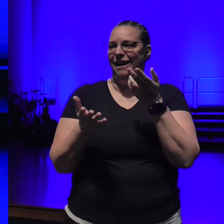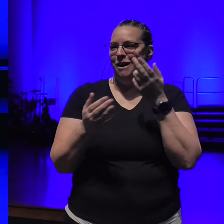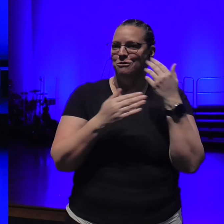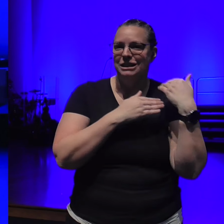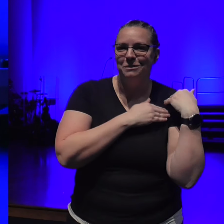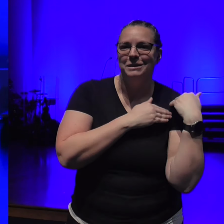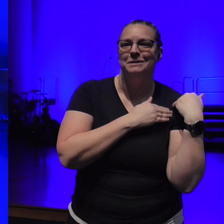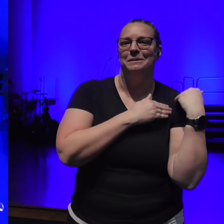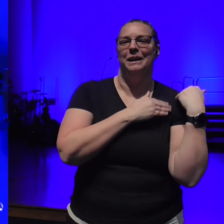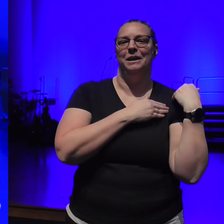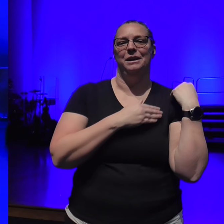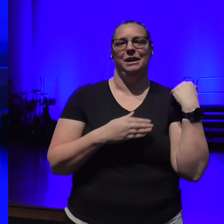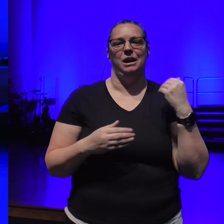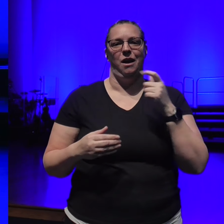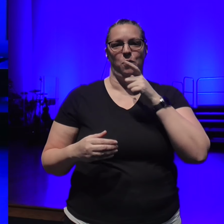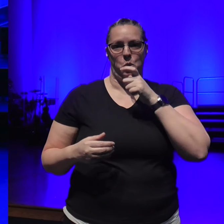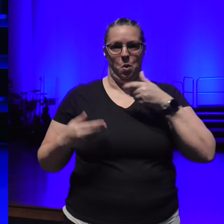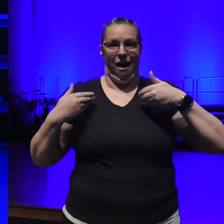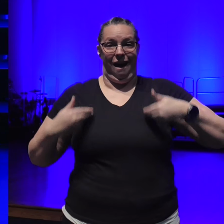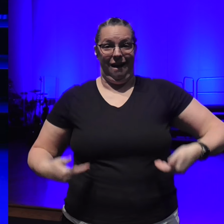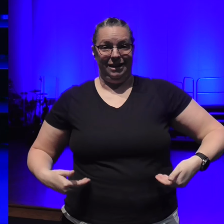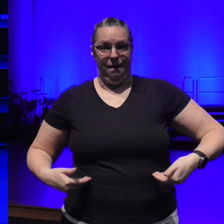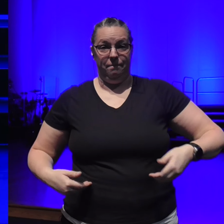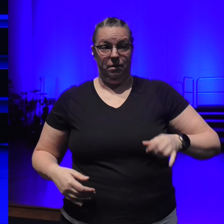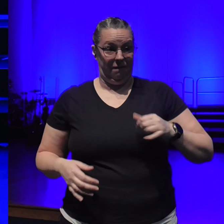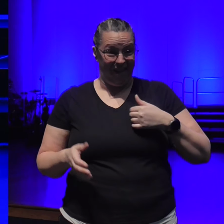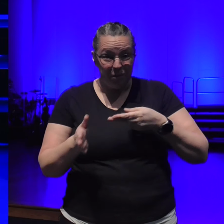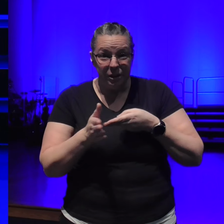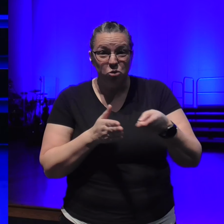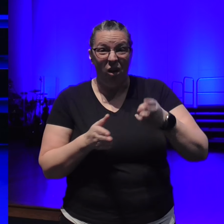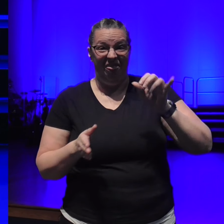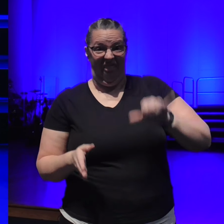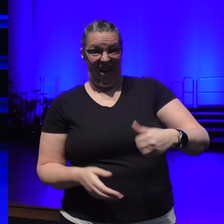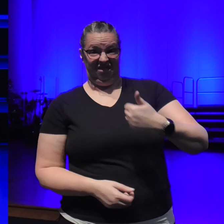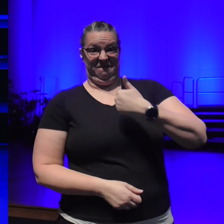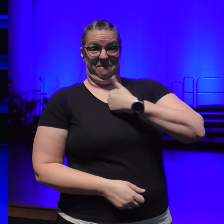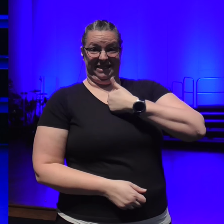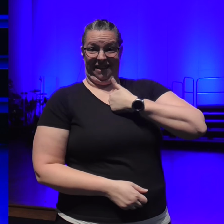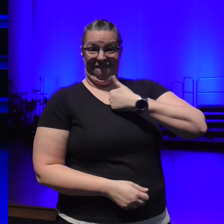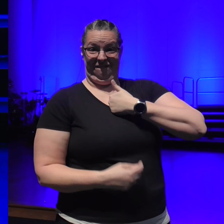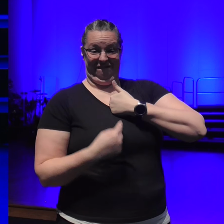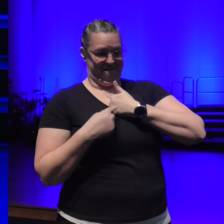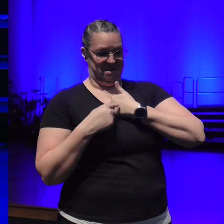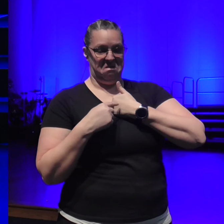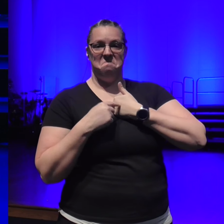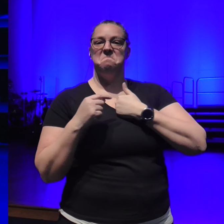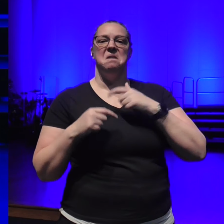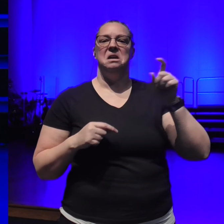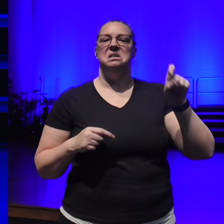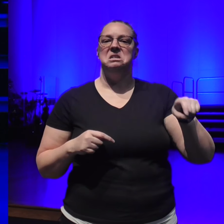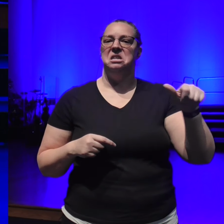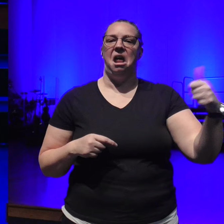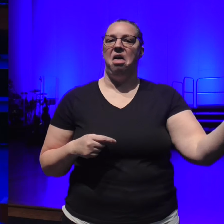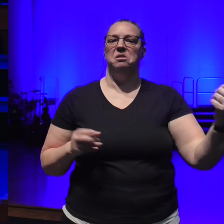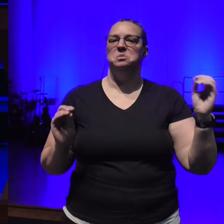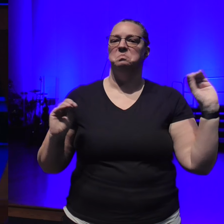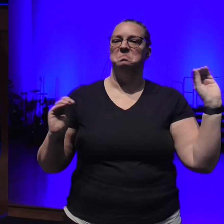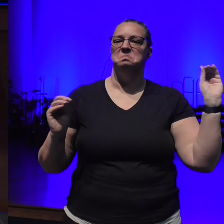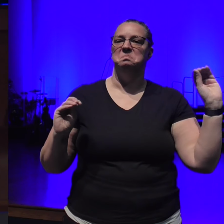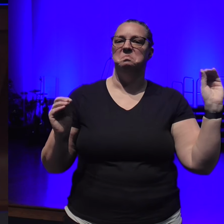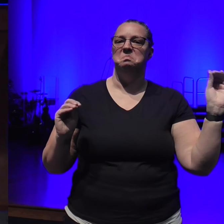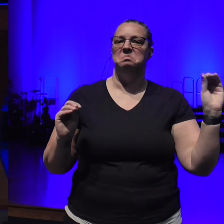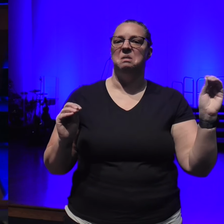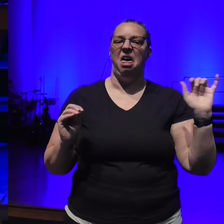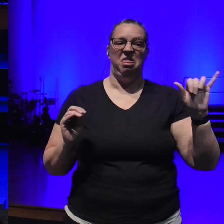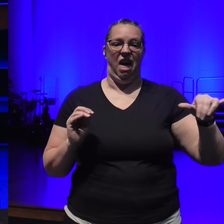who I am. If I can be true to that self, there's nothing else I need in this world, because all of the good will be a